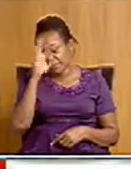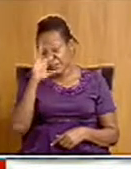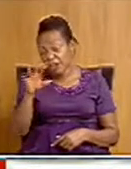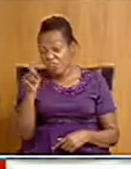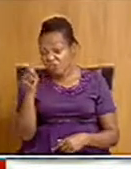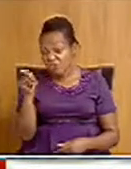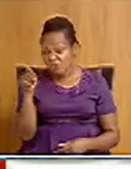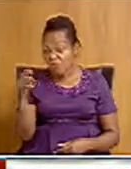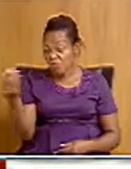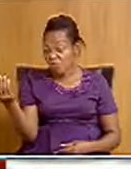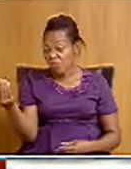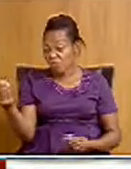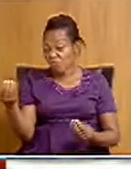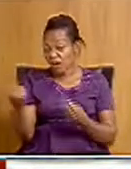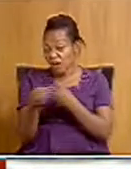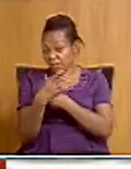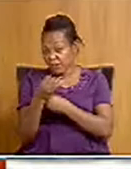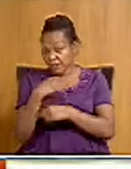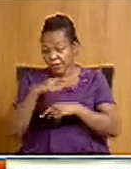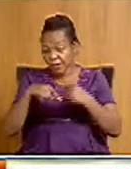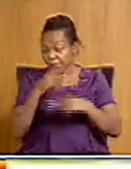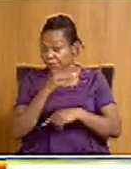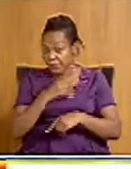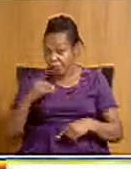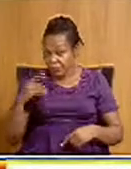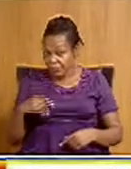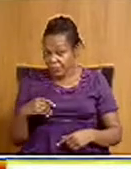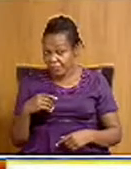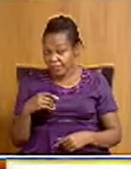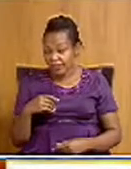You give me lecture about democracy?